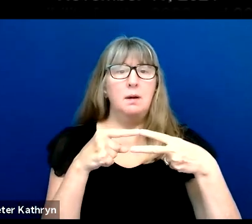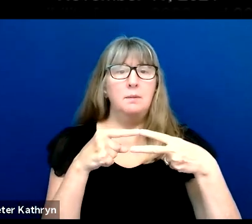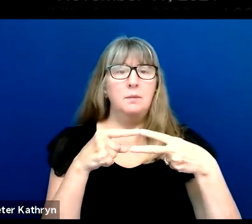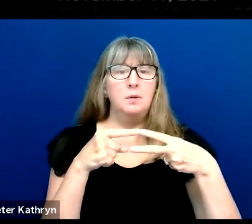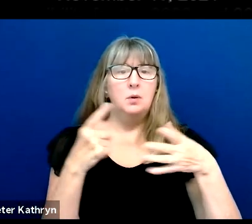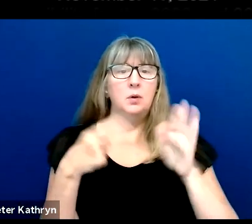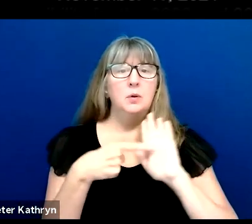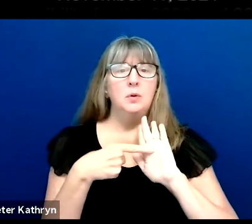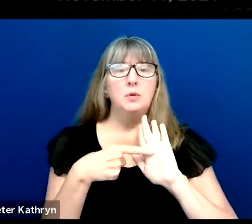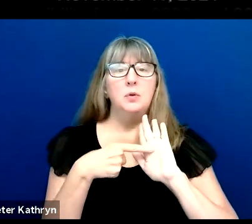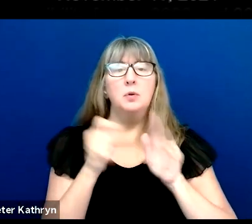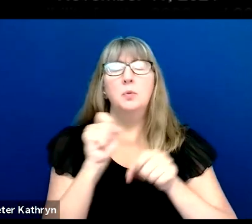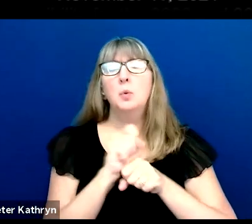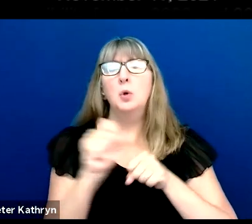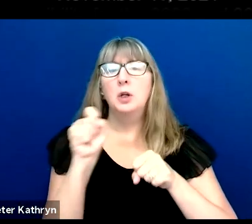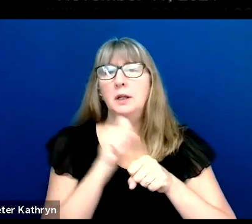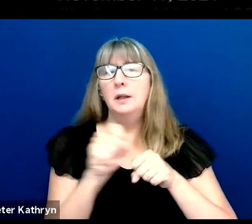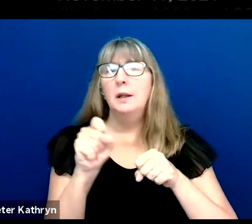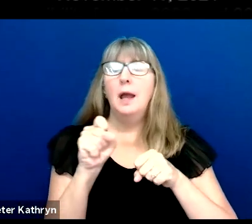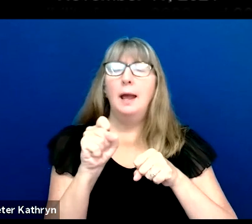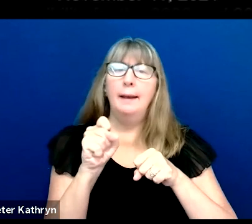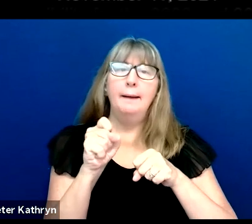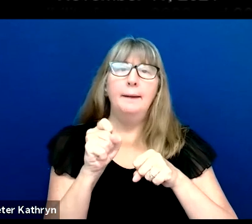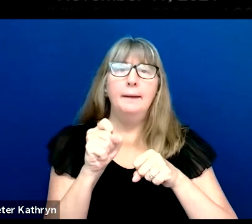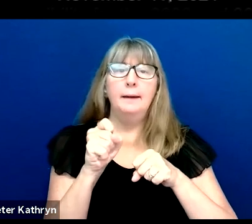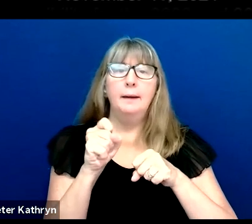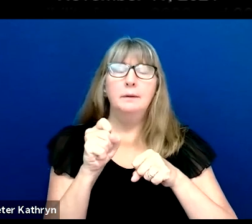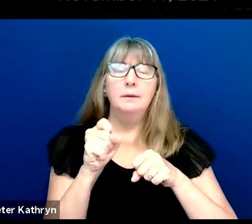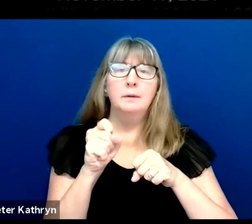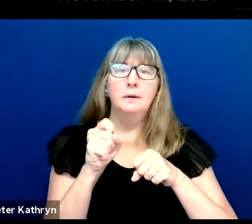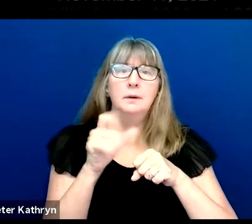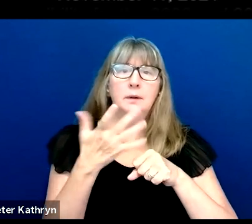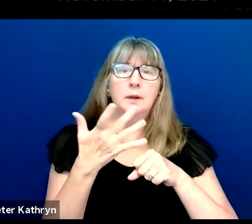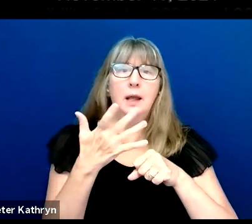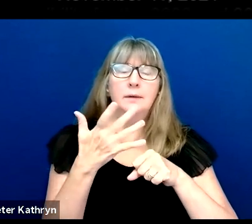depicted as working as a landscaper in a field with